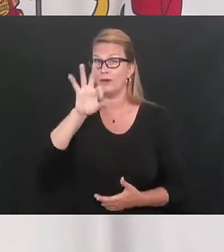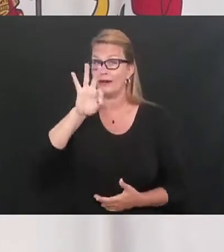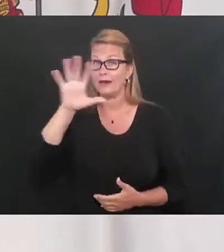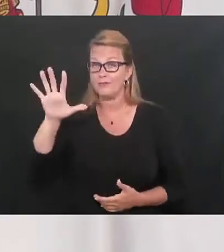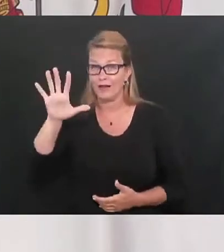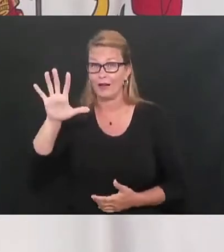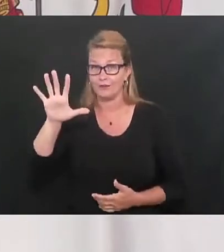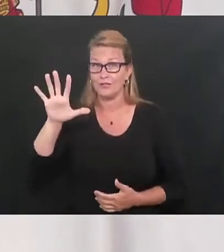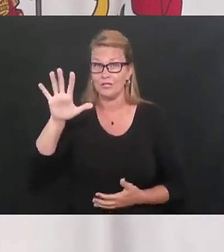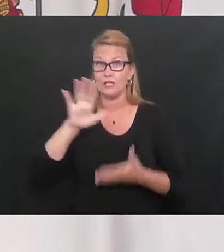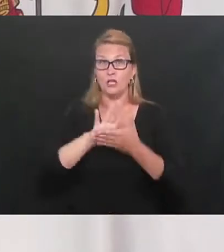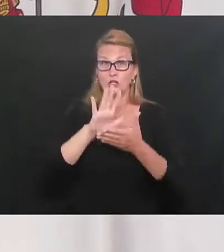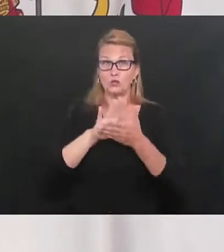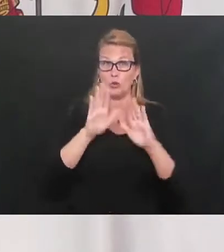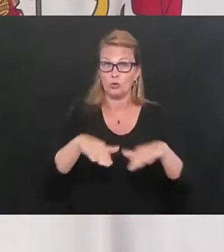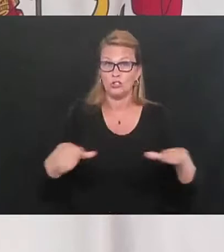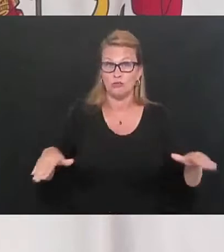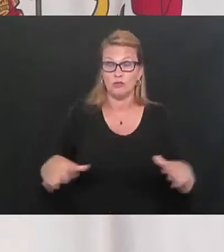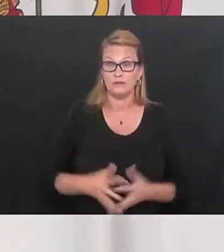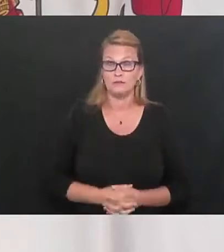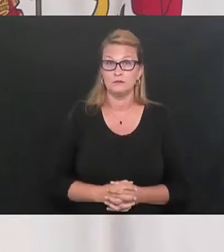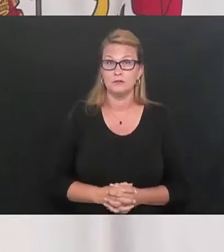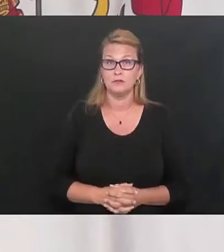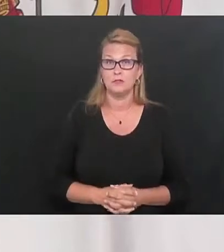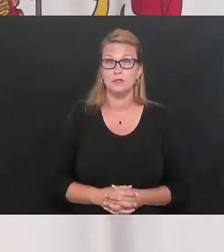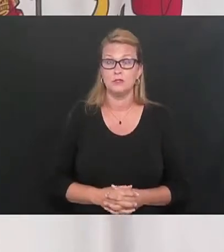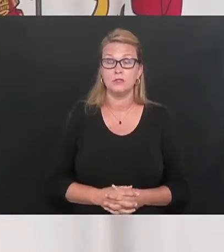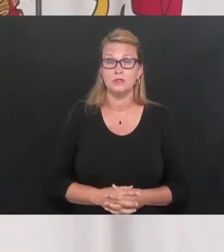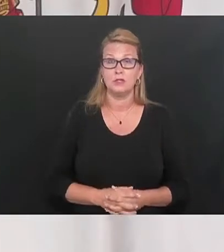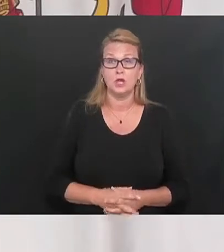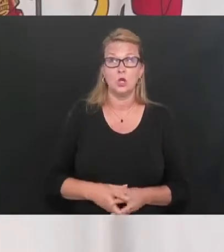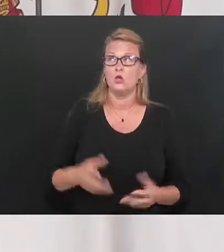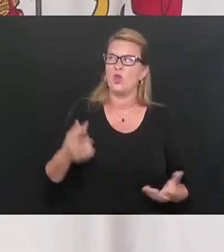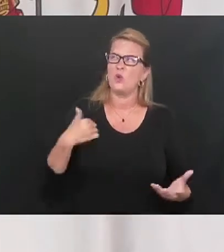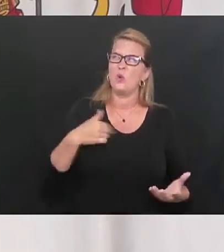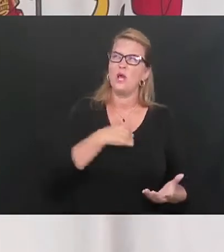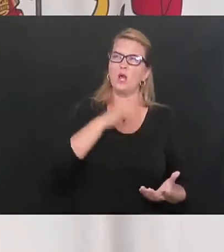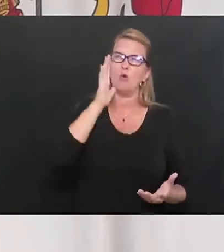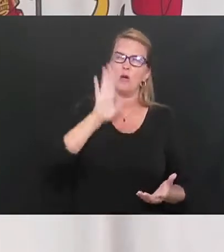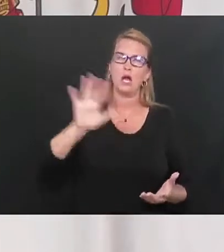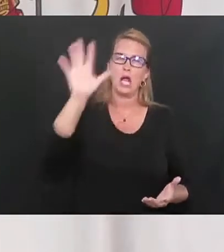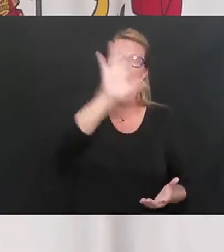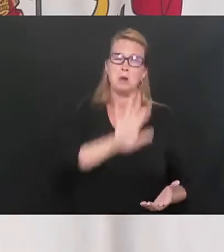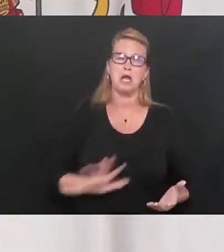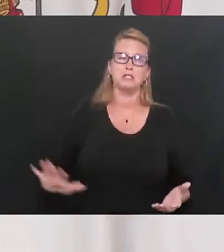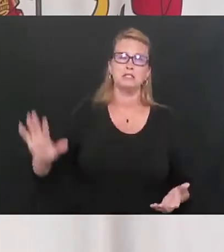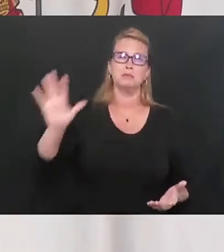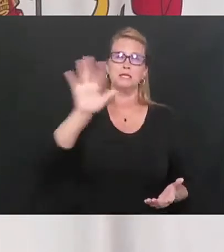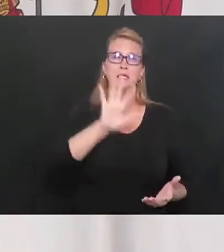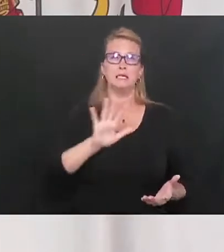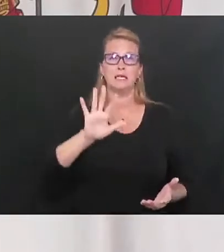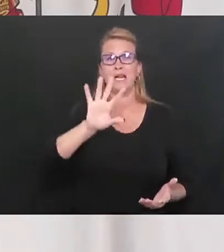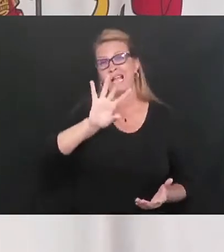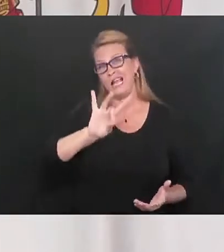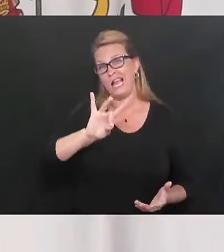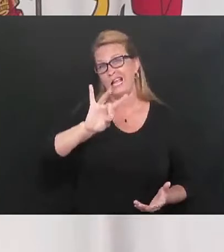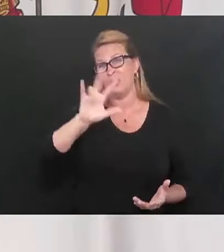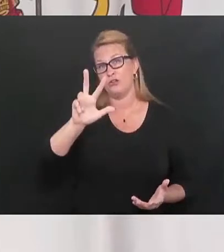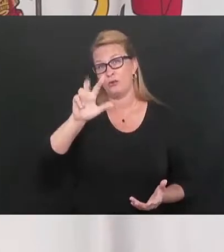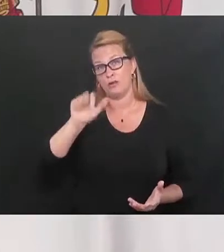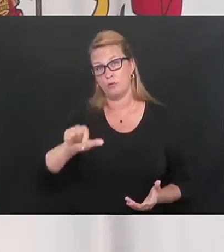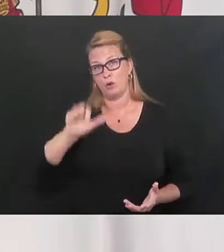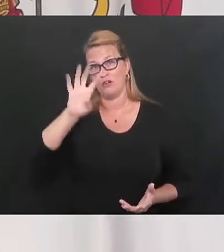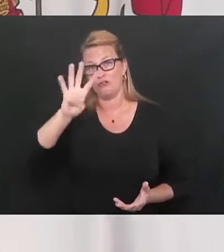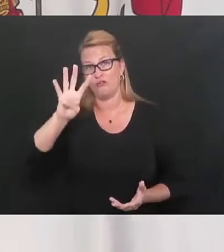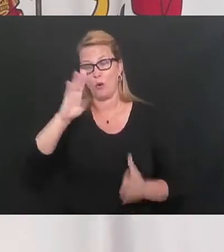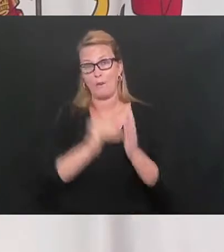222,395 school children that we are estimating that approximately $83.4